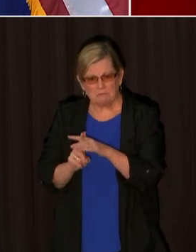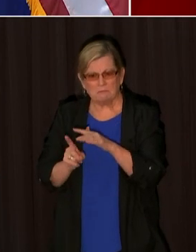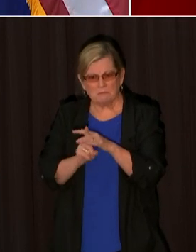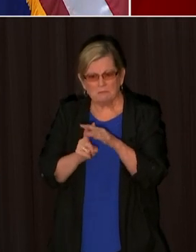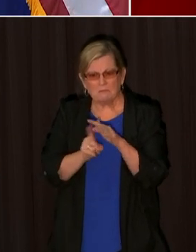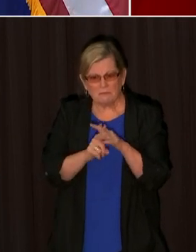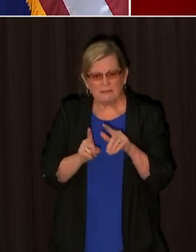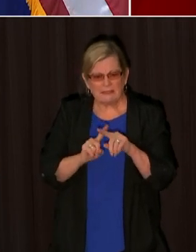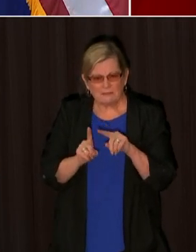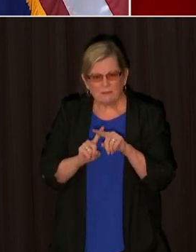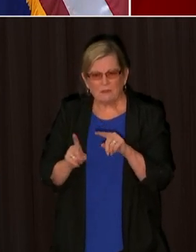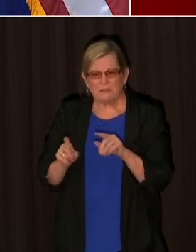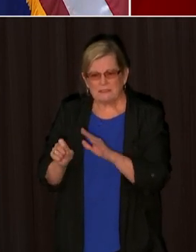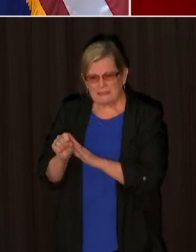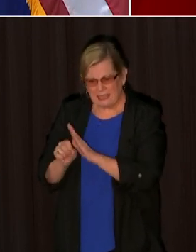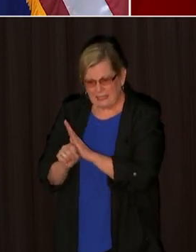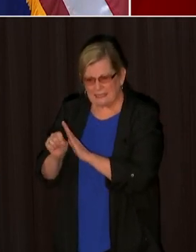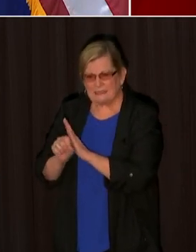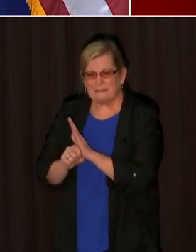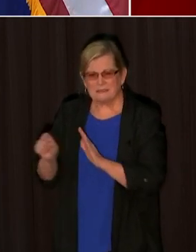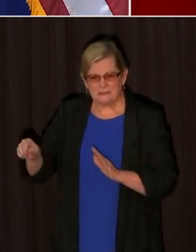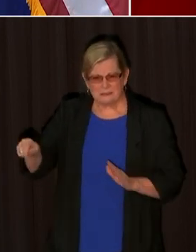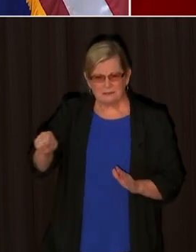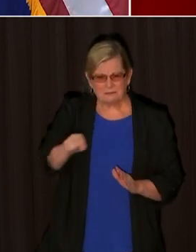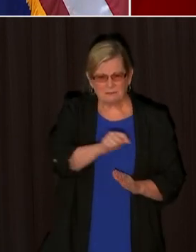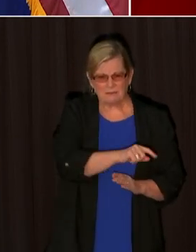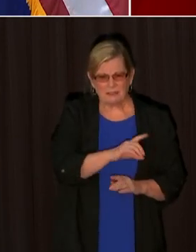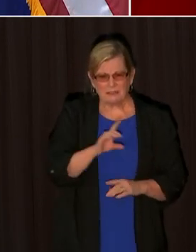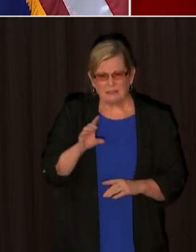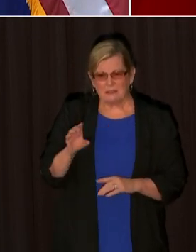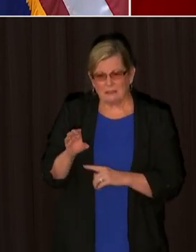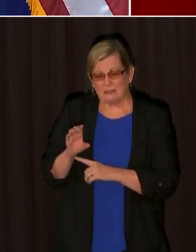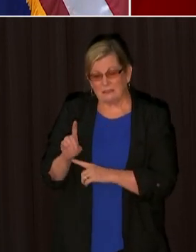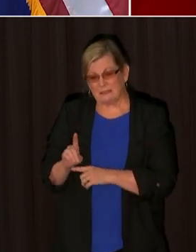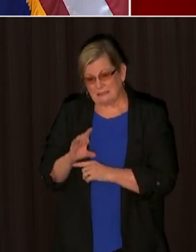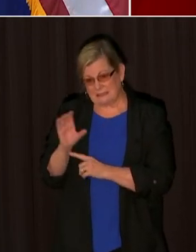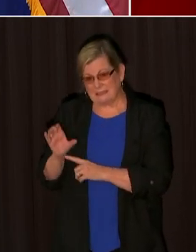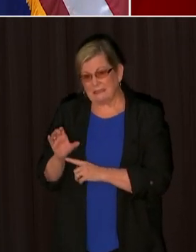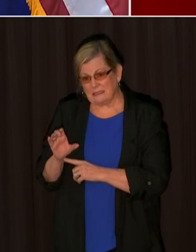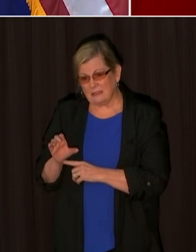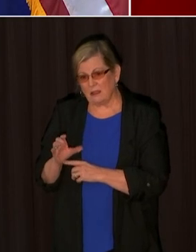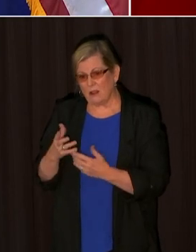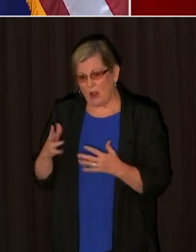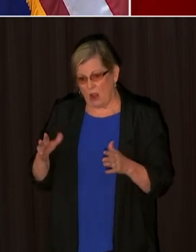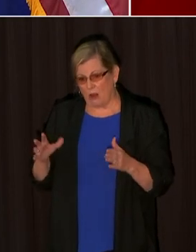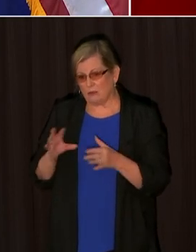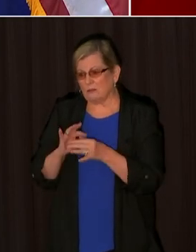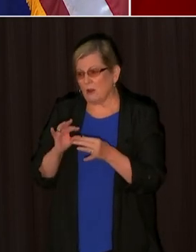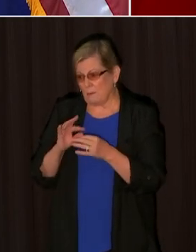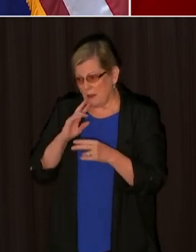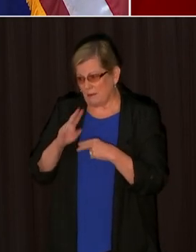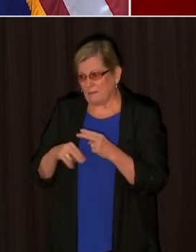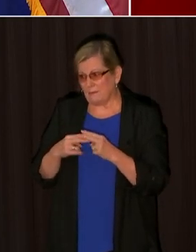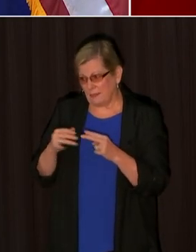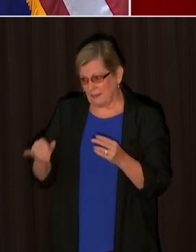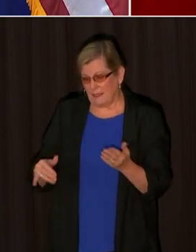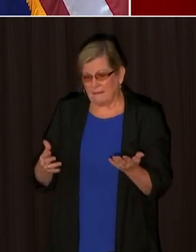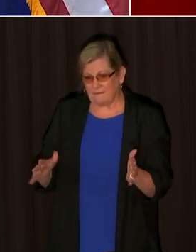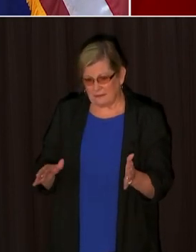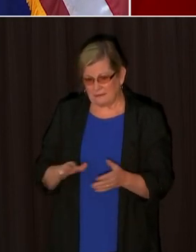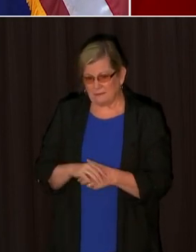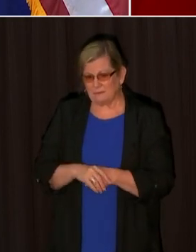experience this. The CDC has been commenting about this as well. It is